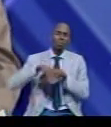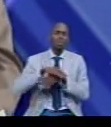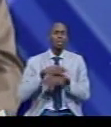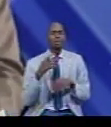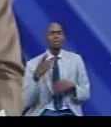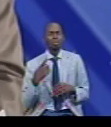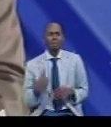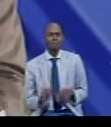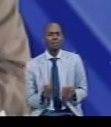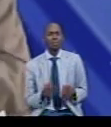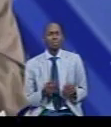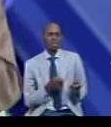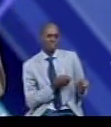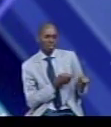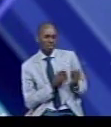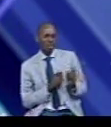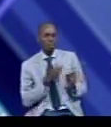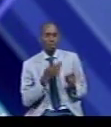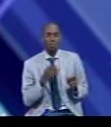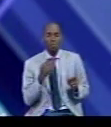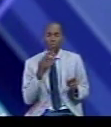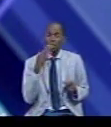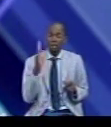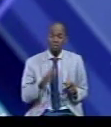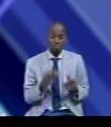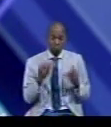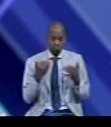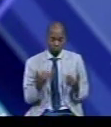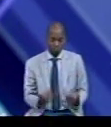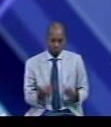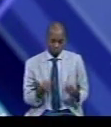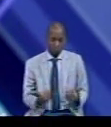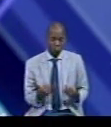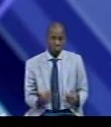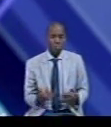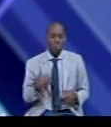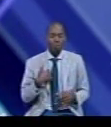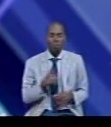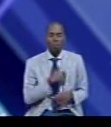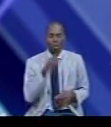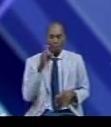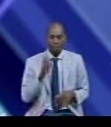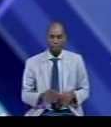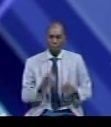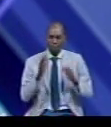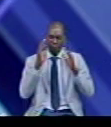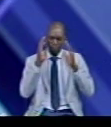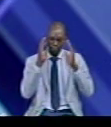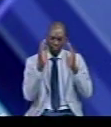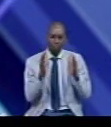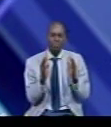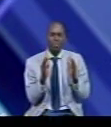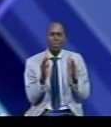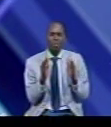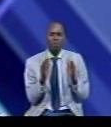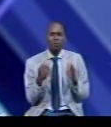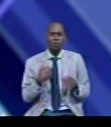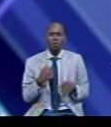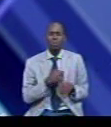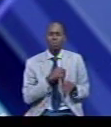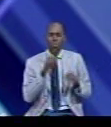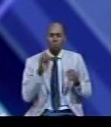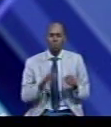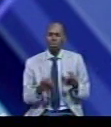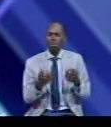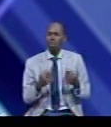or the evil. Therefore, today, we must consecrate. Not only consecrate, we must come to